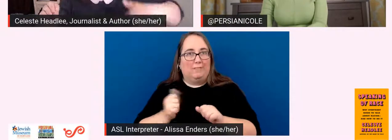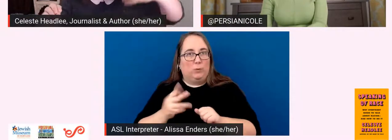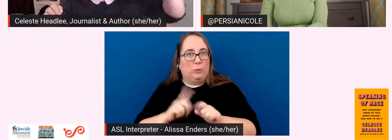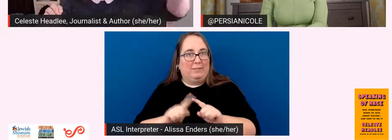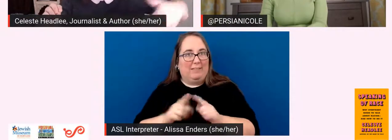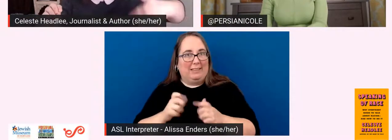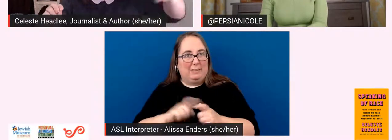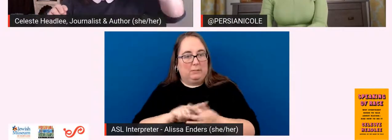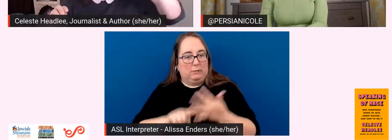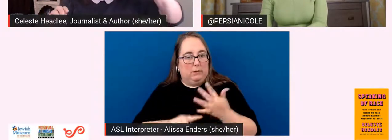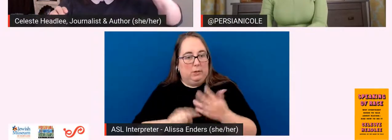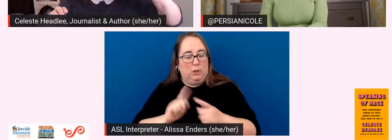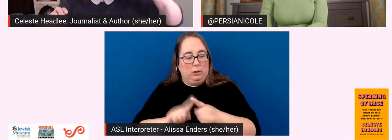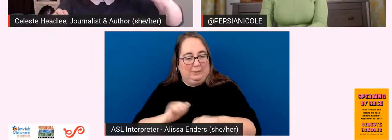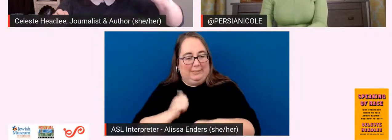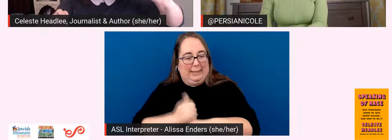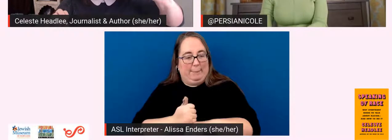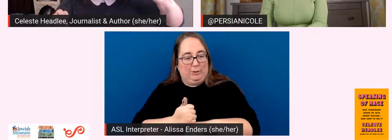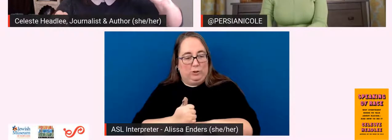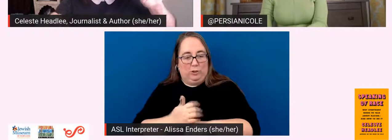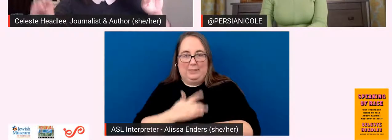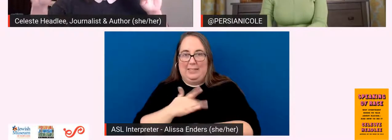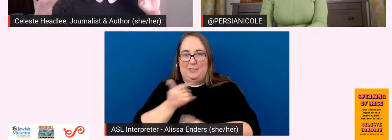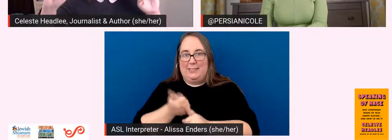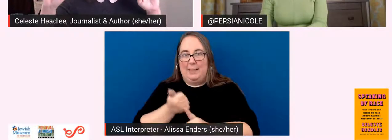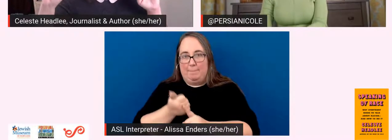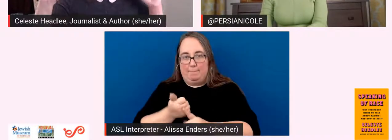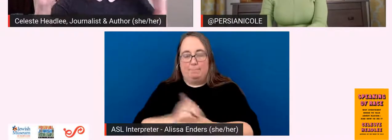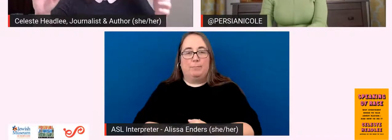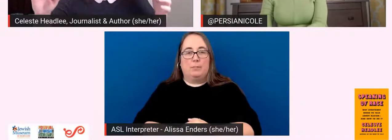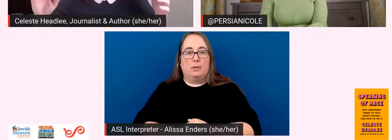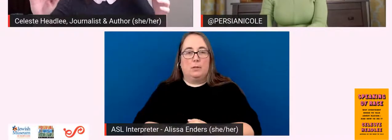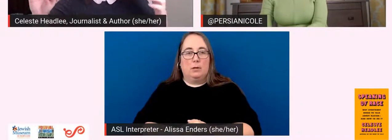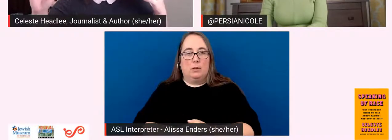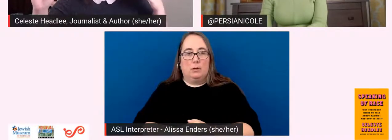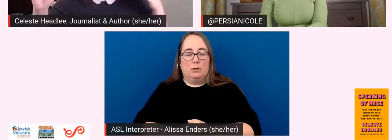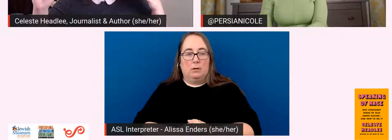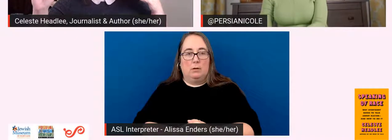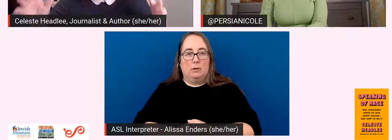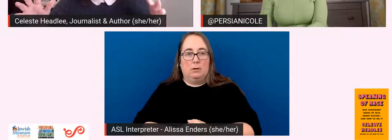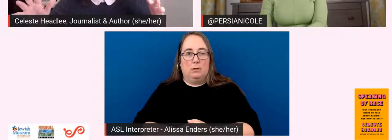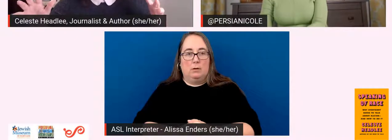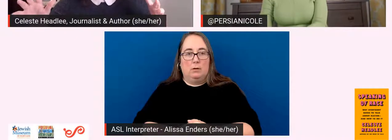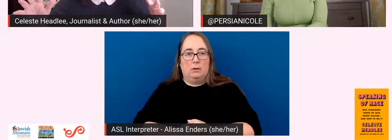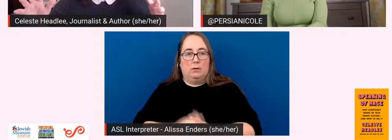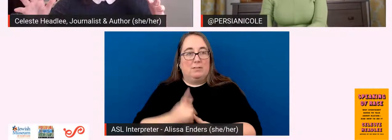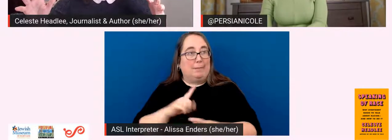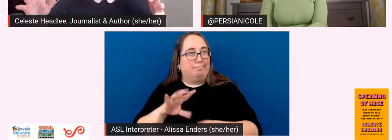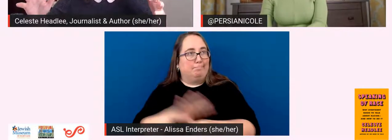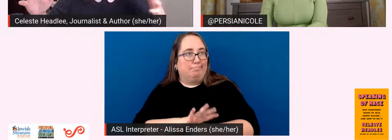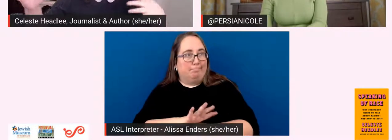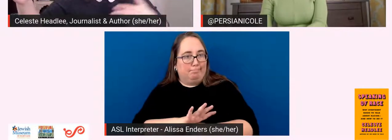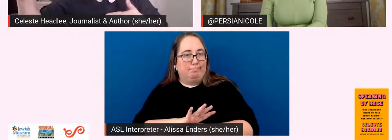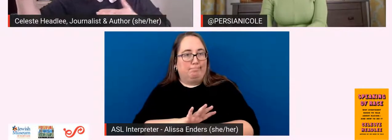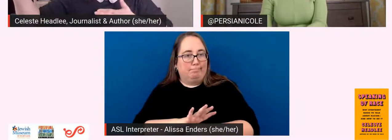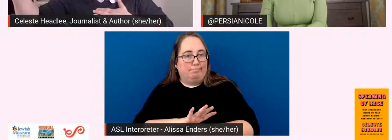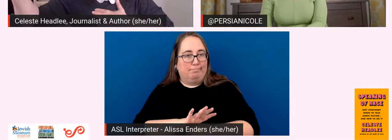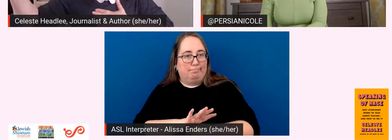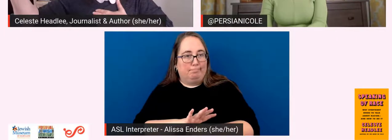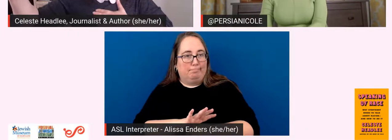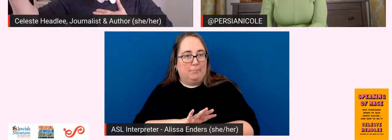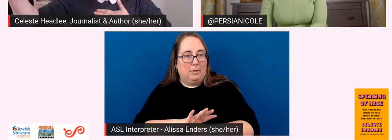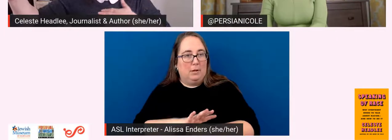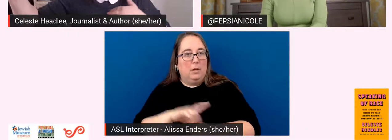order to reestablish our sense of ourselves, right? We can either say, oh, crud, there must be